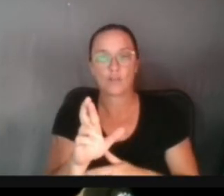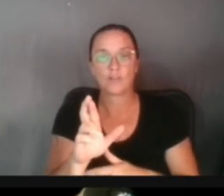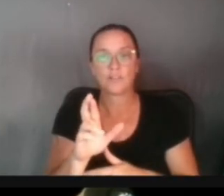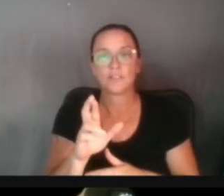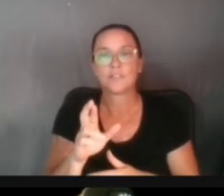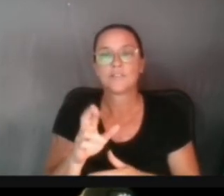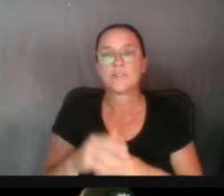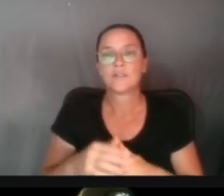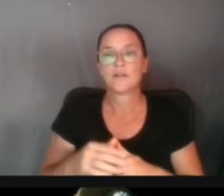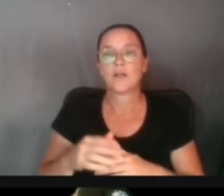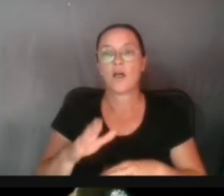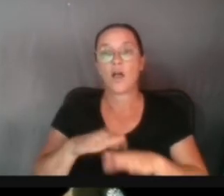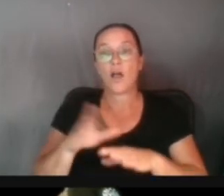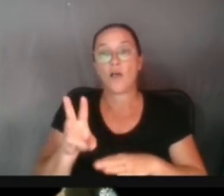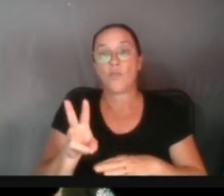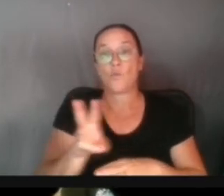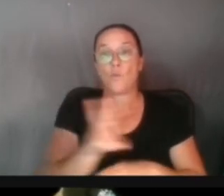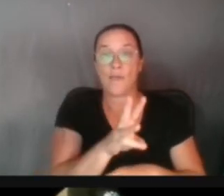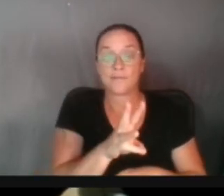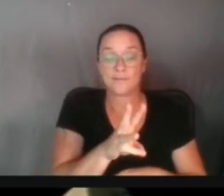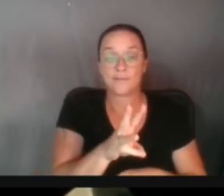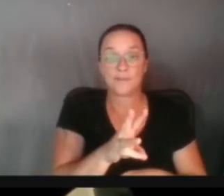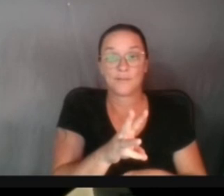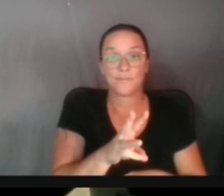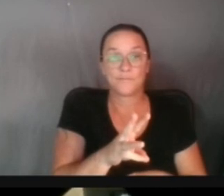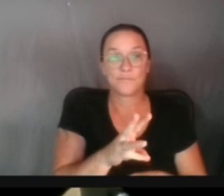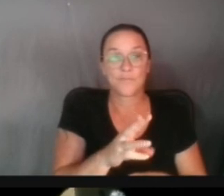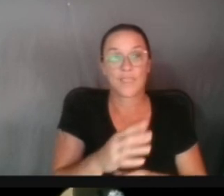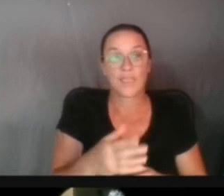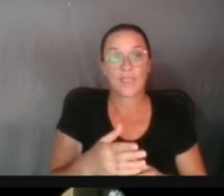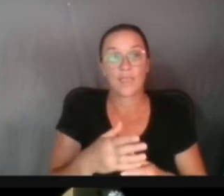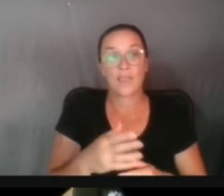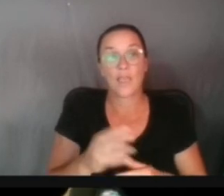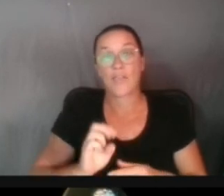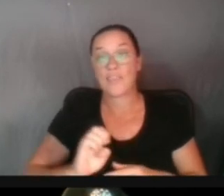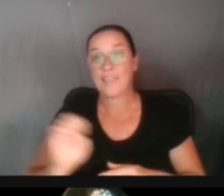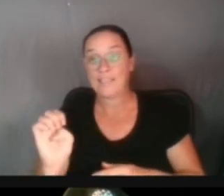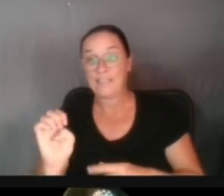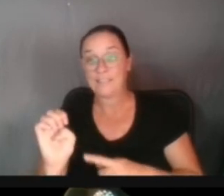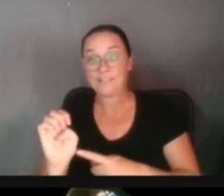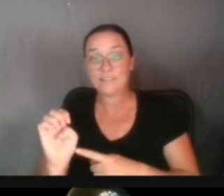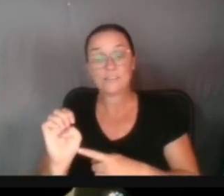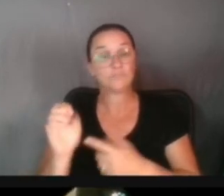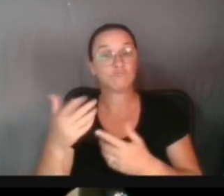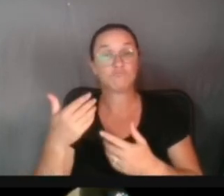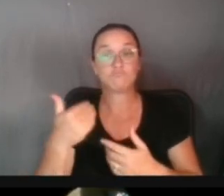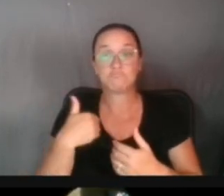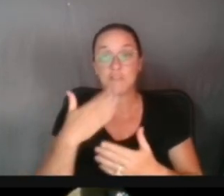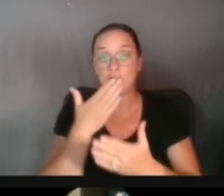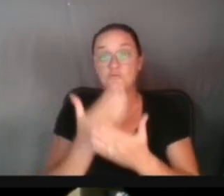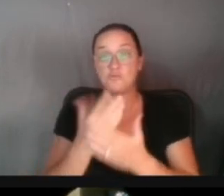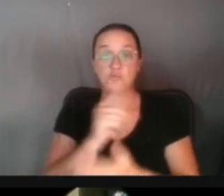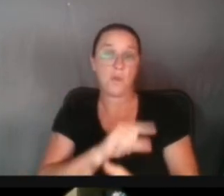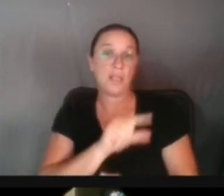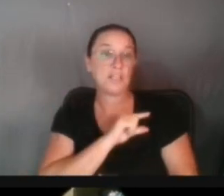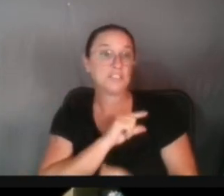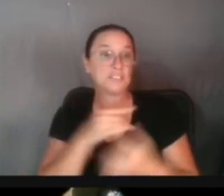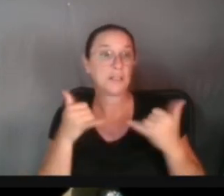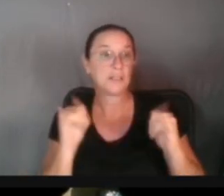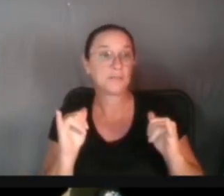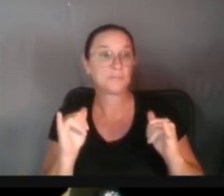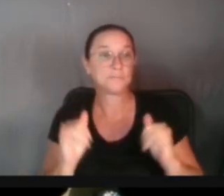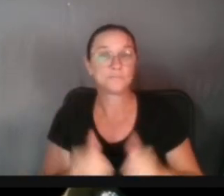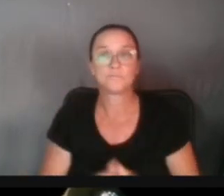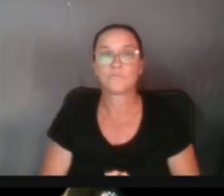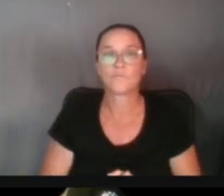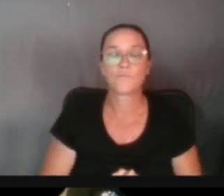west side of the island. And while on the east side, we got some good quality air still. Transitioning